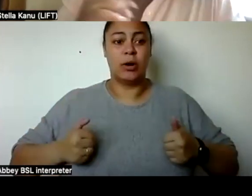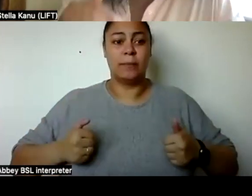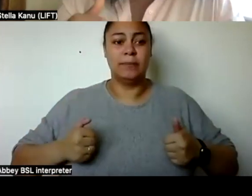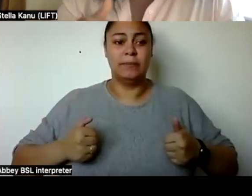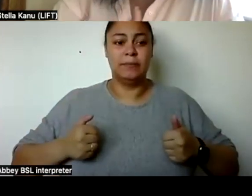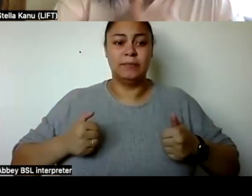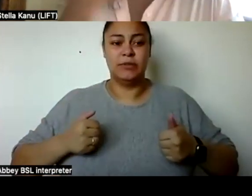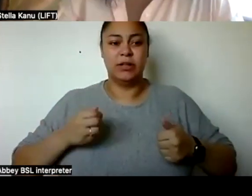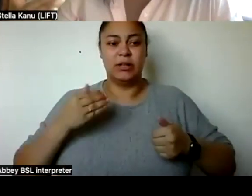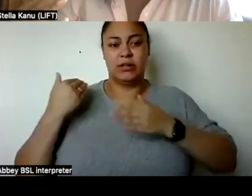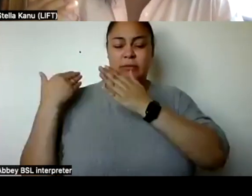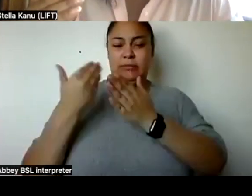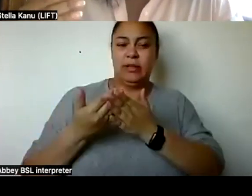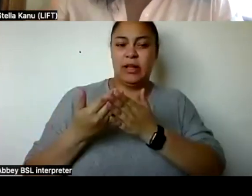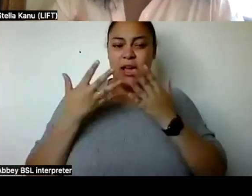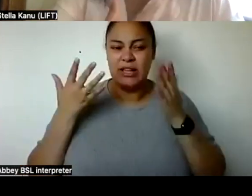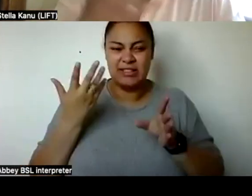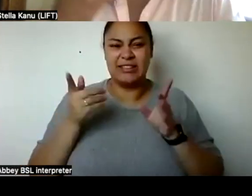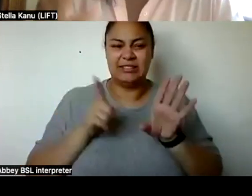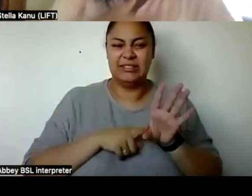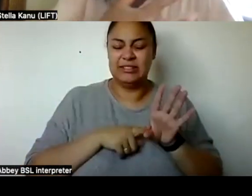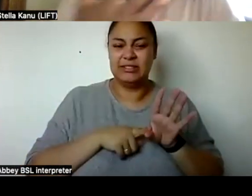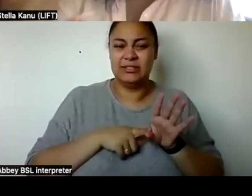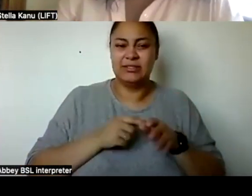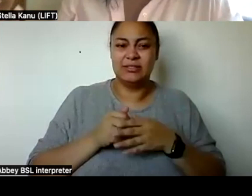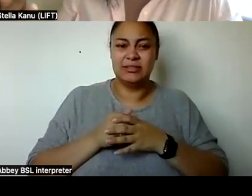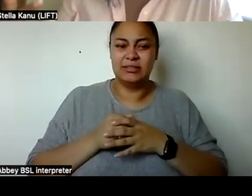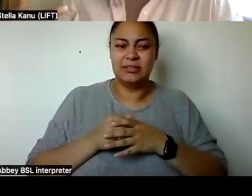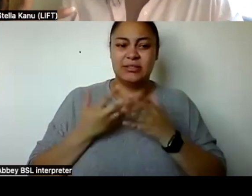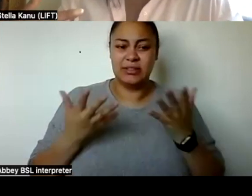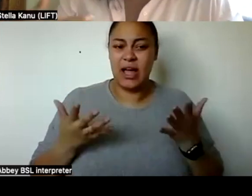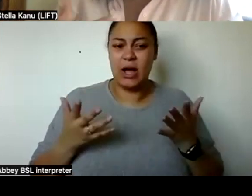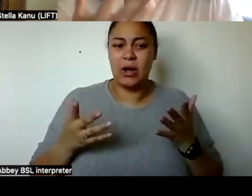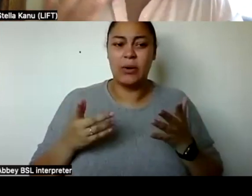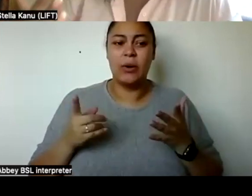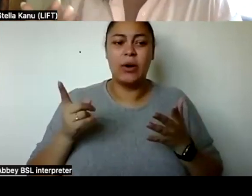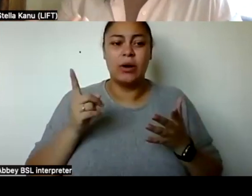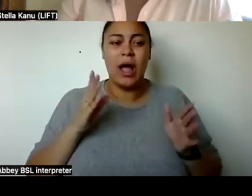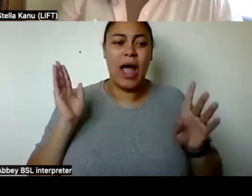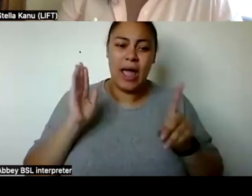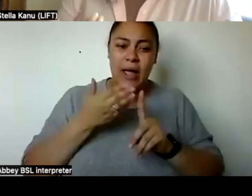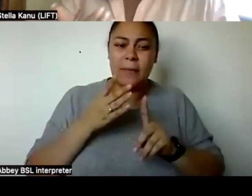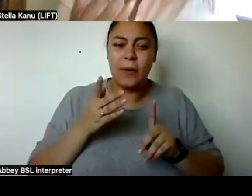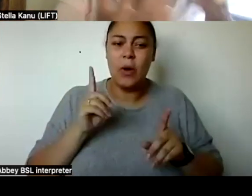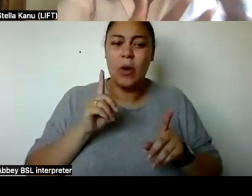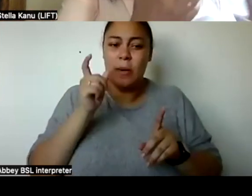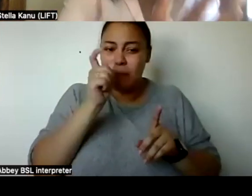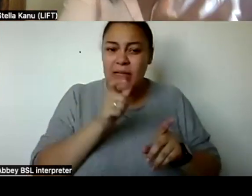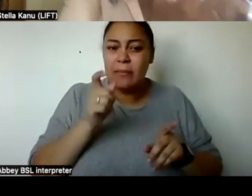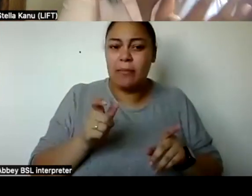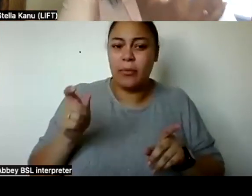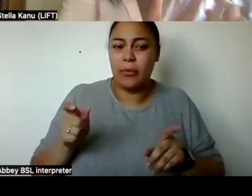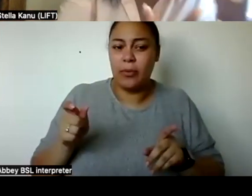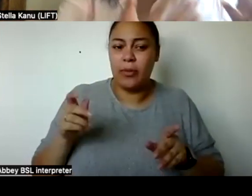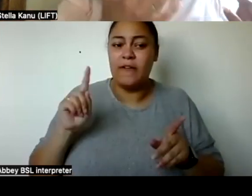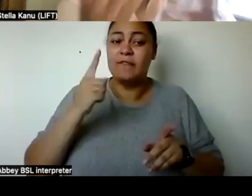decades, where we're now looking at what drives, you know, a heart leadership that is about people, but it's also moving away from a